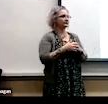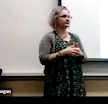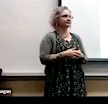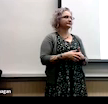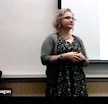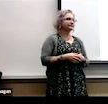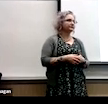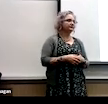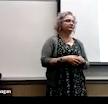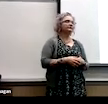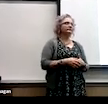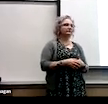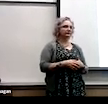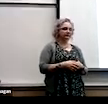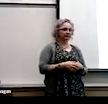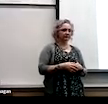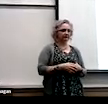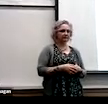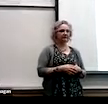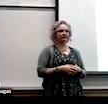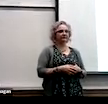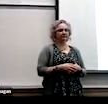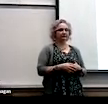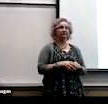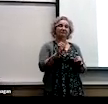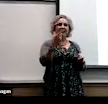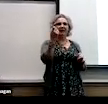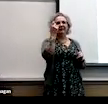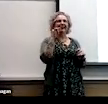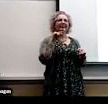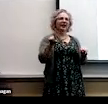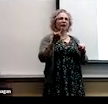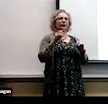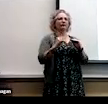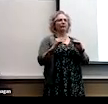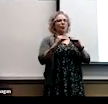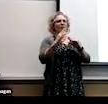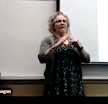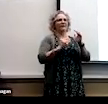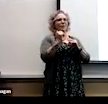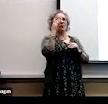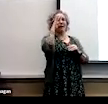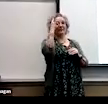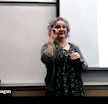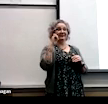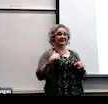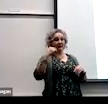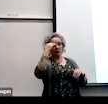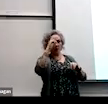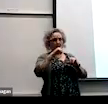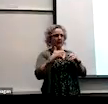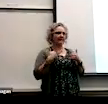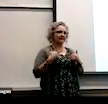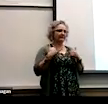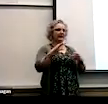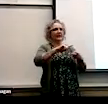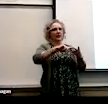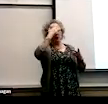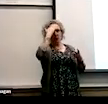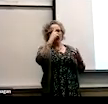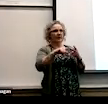that you might expect them to feel more comfortable with because they learn this stuff for adults. They learn about asthma, they learn about hypertension, they learn about mental health, they learn about